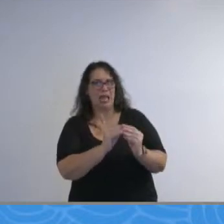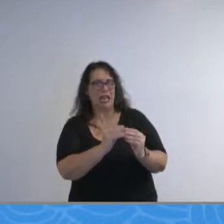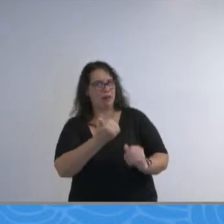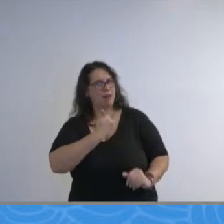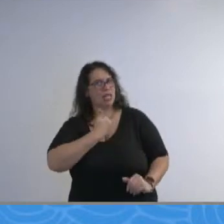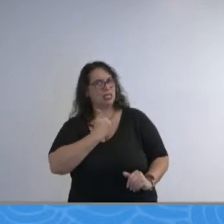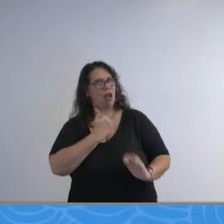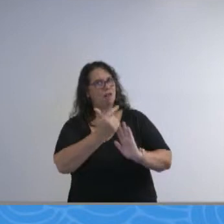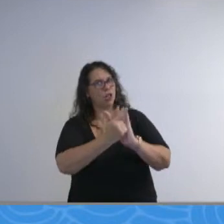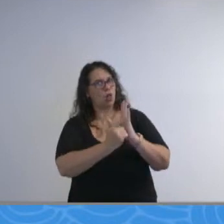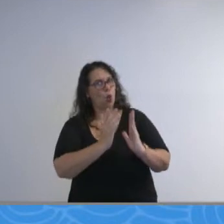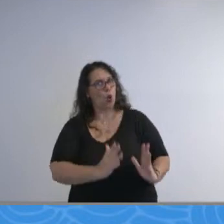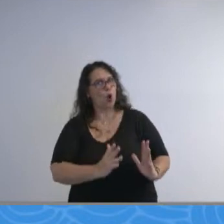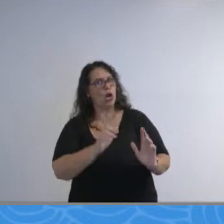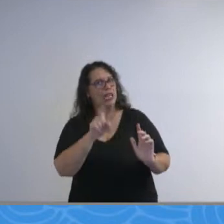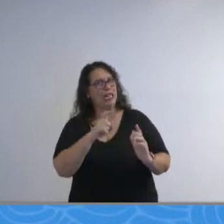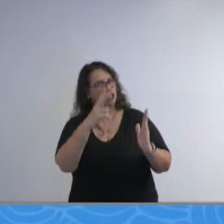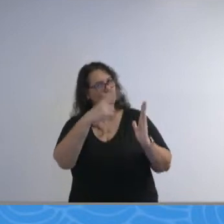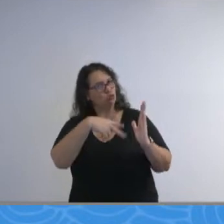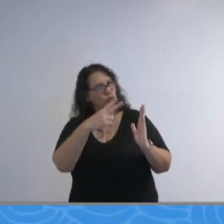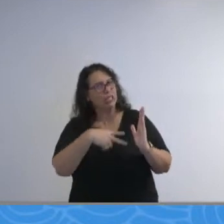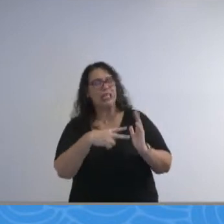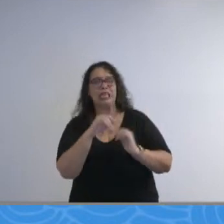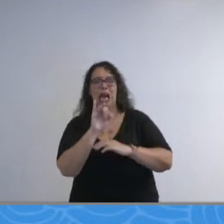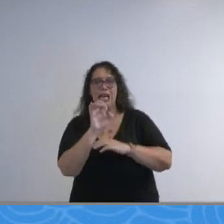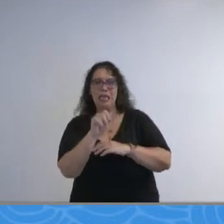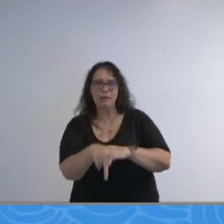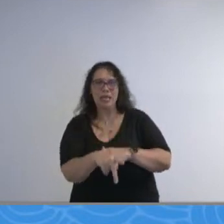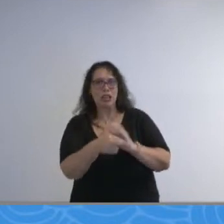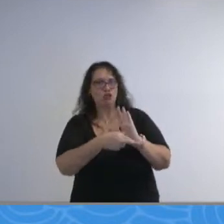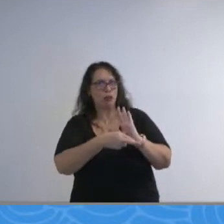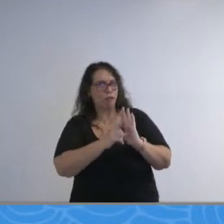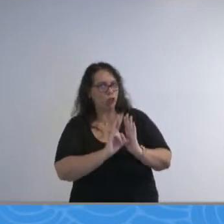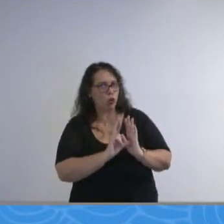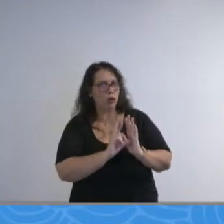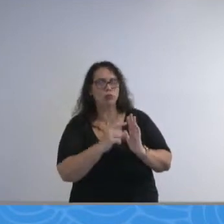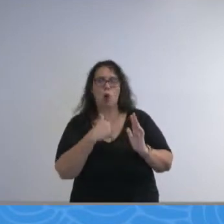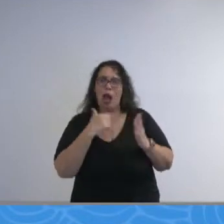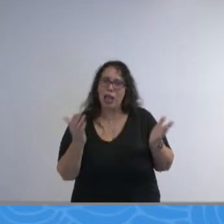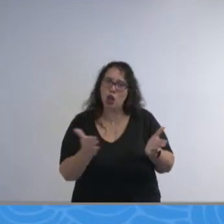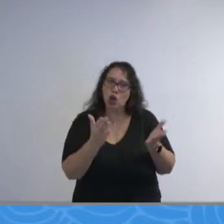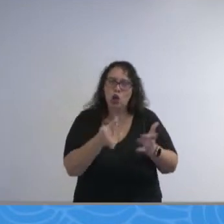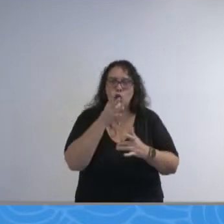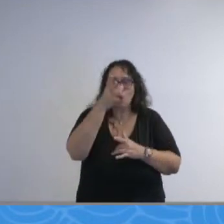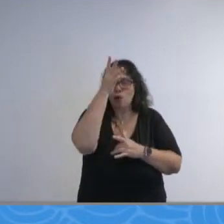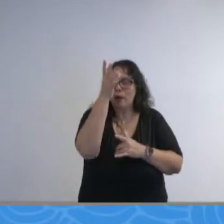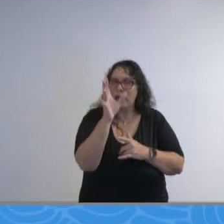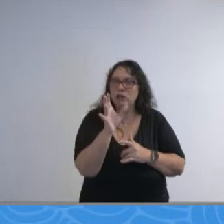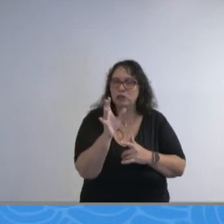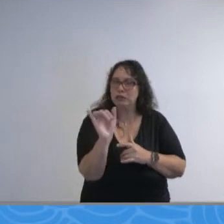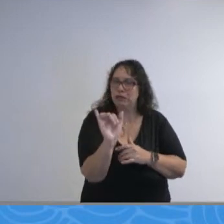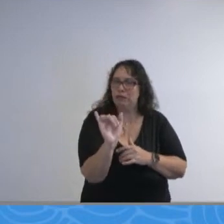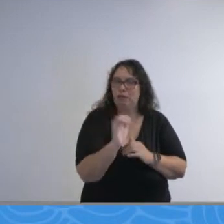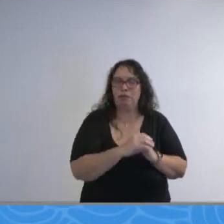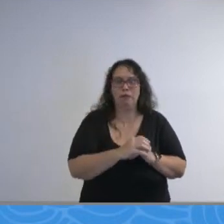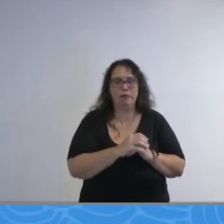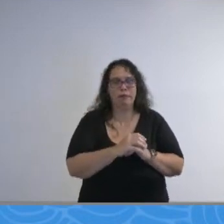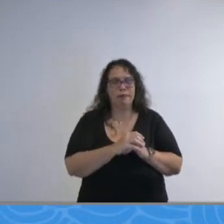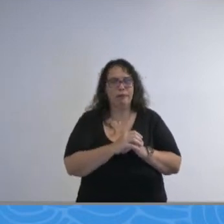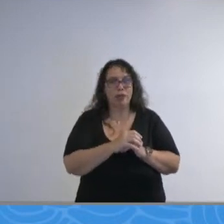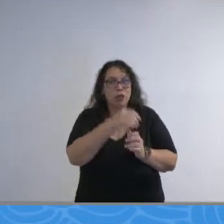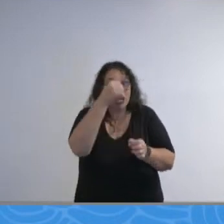look at it, review it. So parents are encouraged to do that as well. Keeping in mind, if this is the